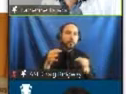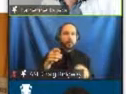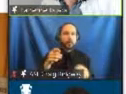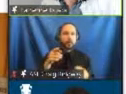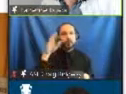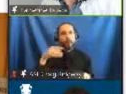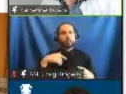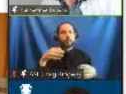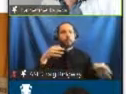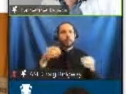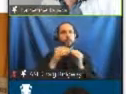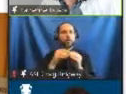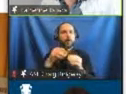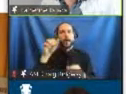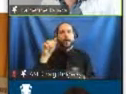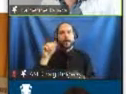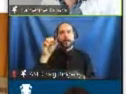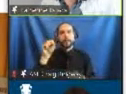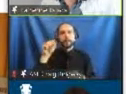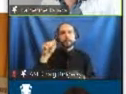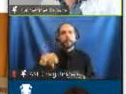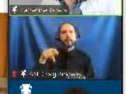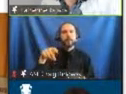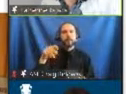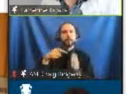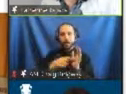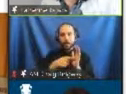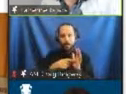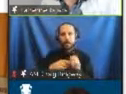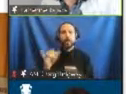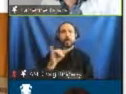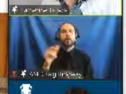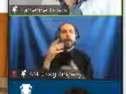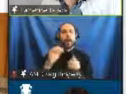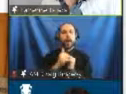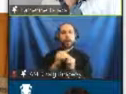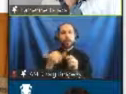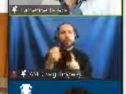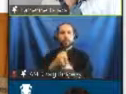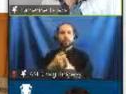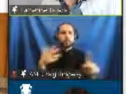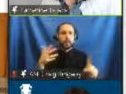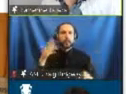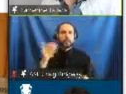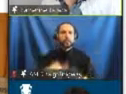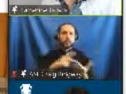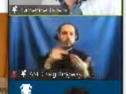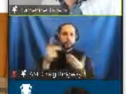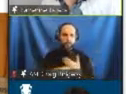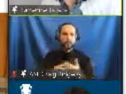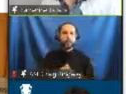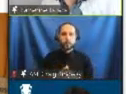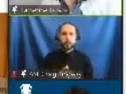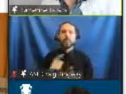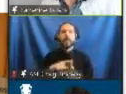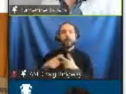model, why employment services are needed, and our approach to expand employment opportunities. We will conclude